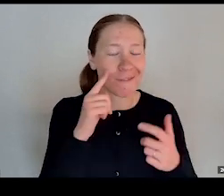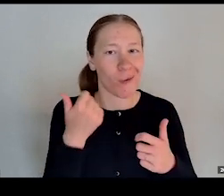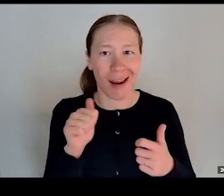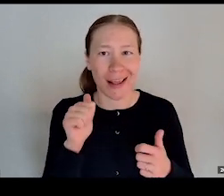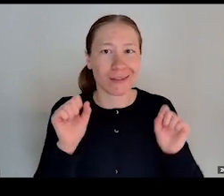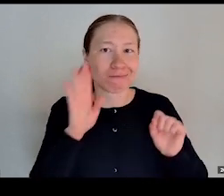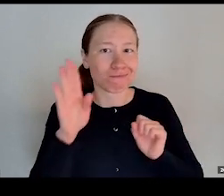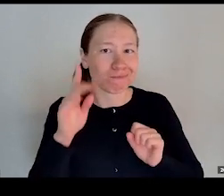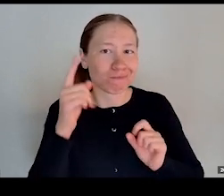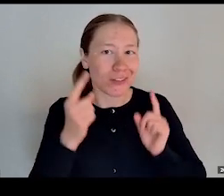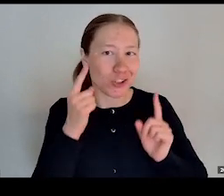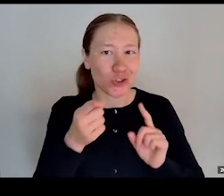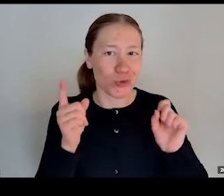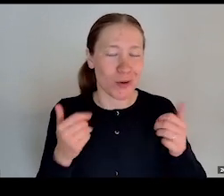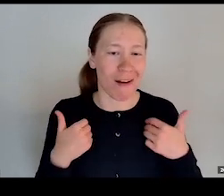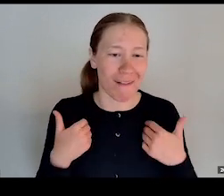have.